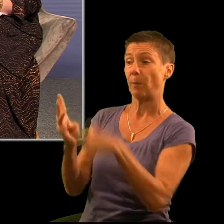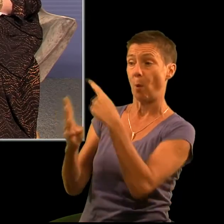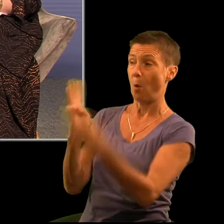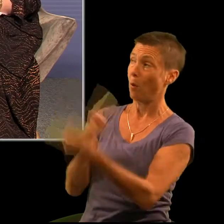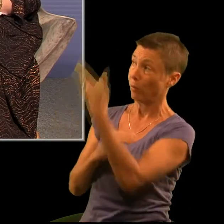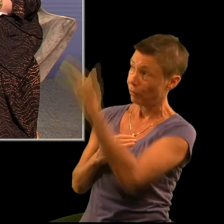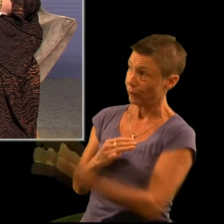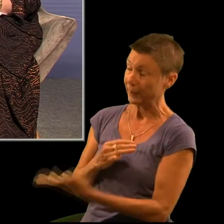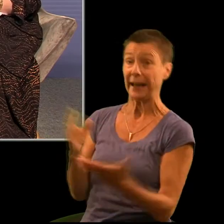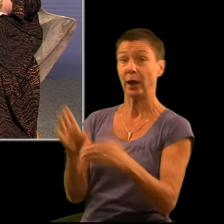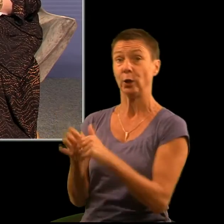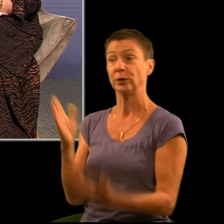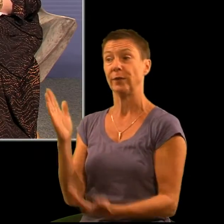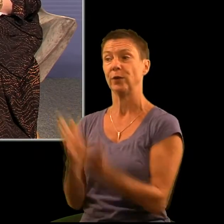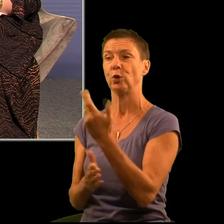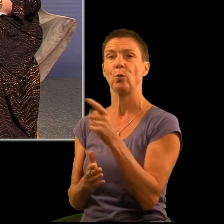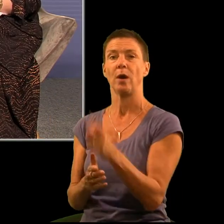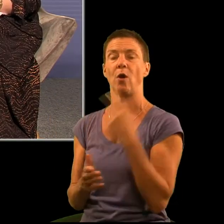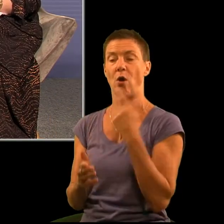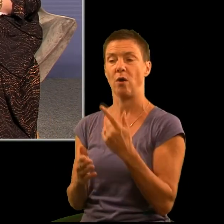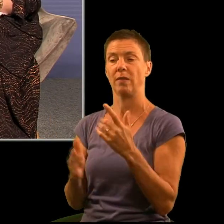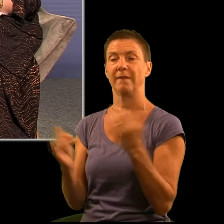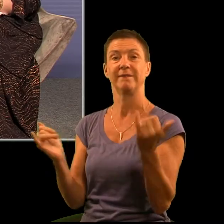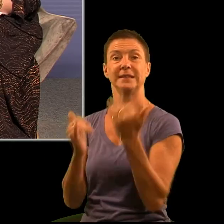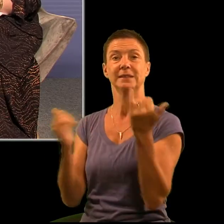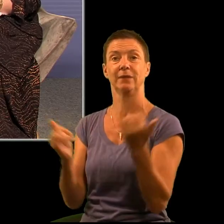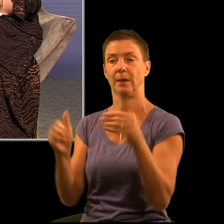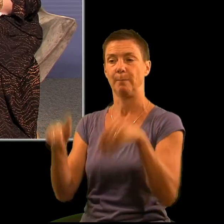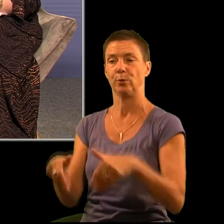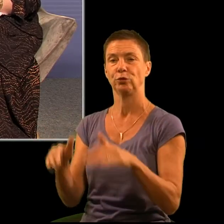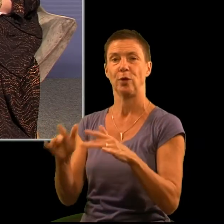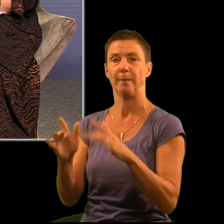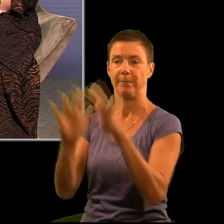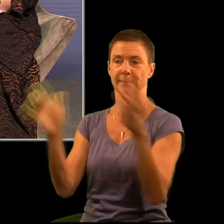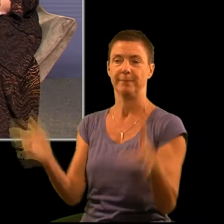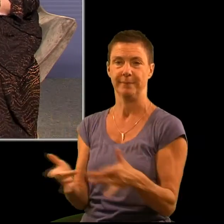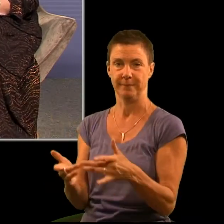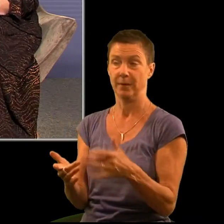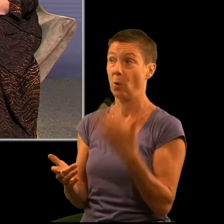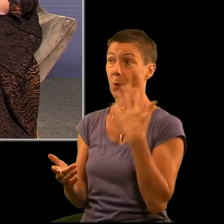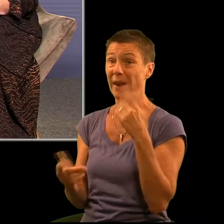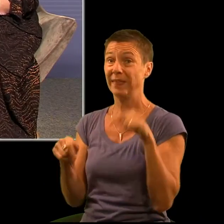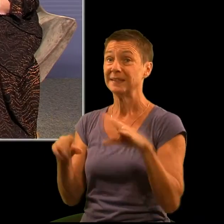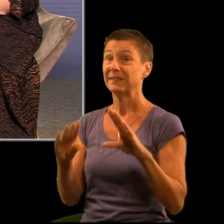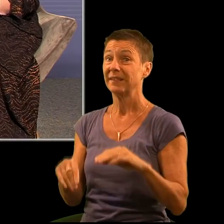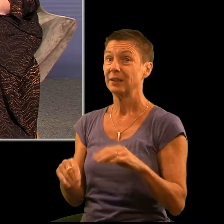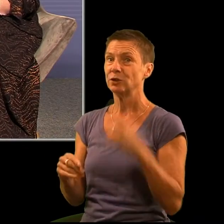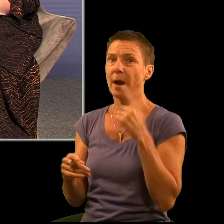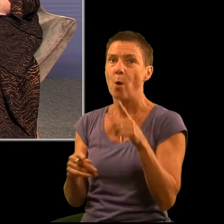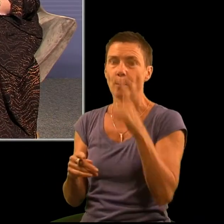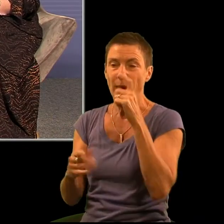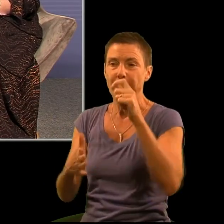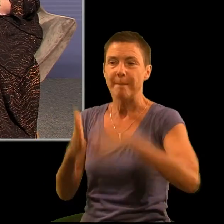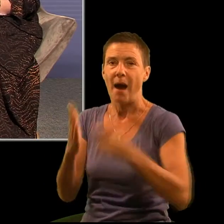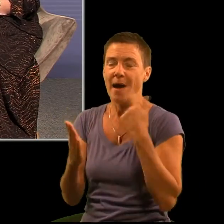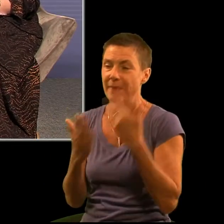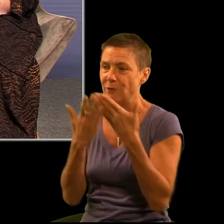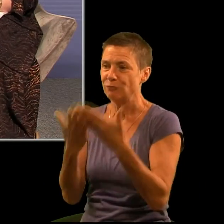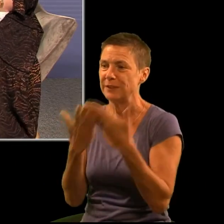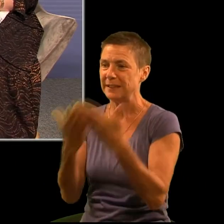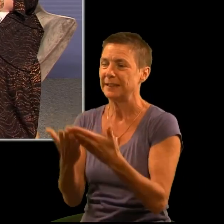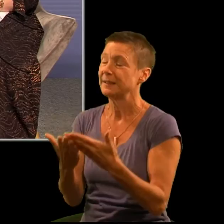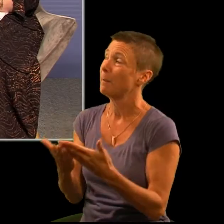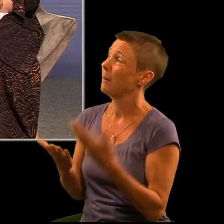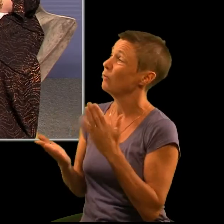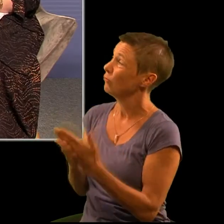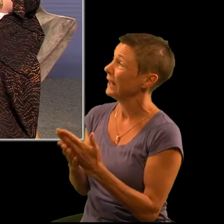the new one, on the festival bookshop. So once the event's over, I hope you'll read them with great joy. They're absolutely brilliant. So